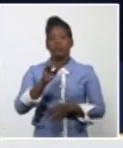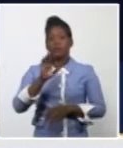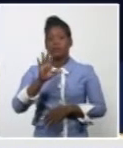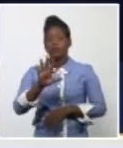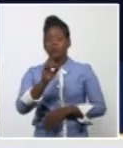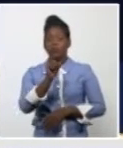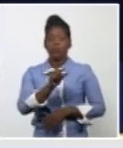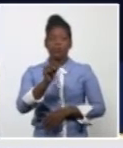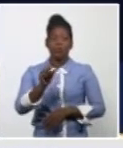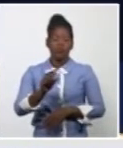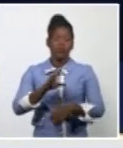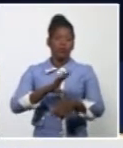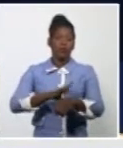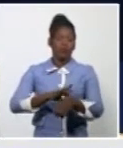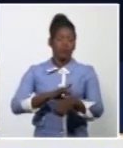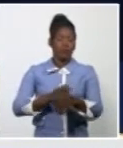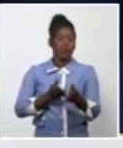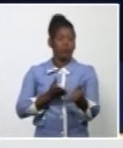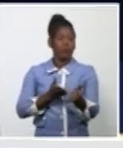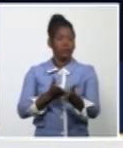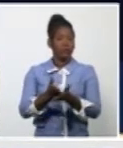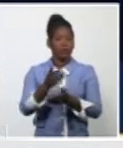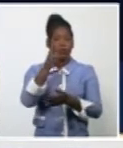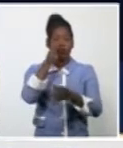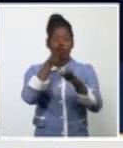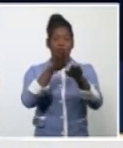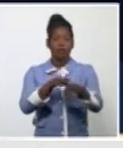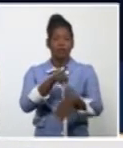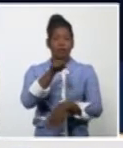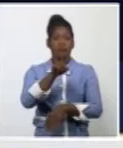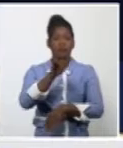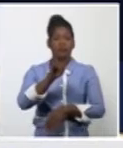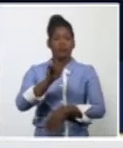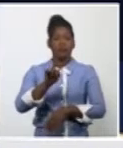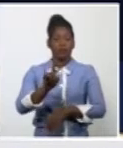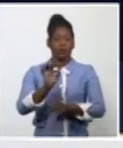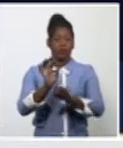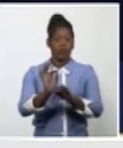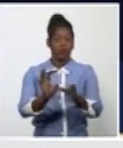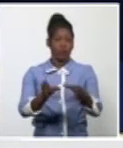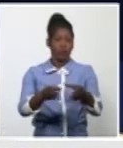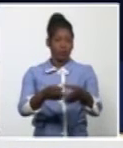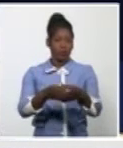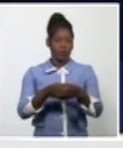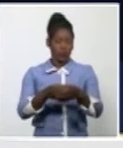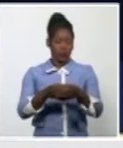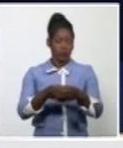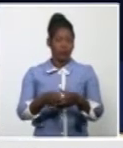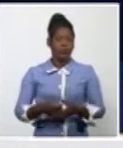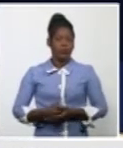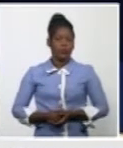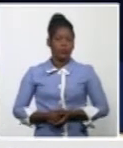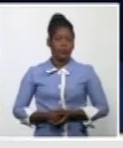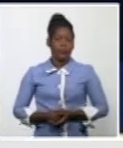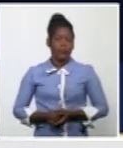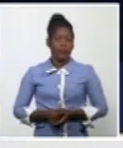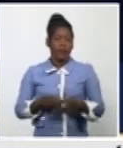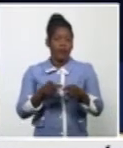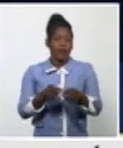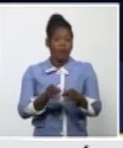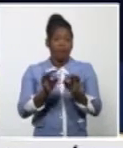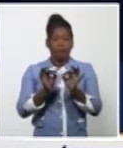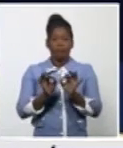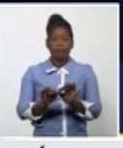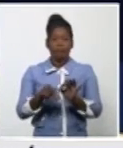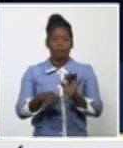2,005 people who have been diagnosed with the disease, and 161 have remained in hospitals. These are the